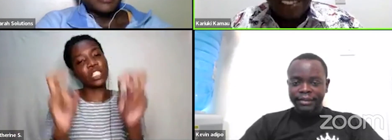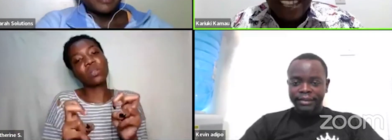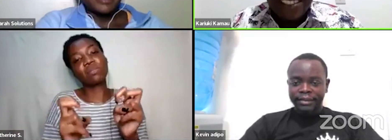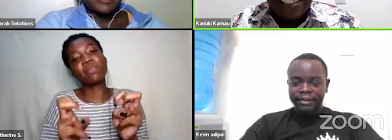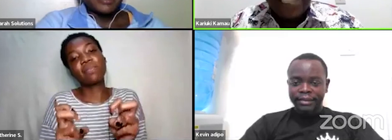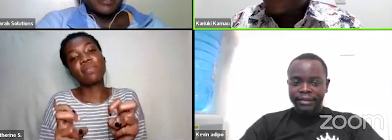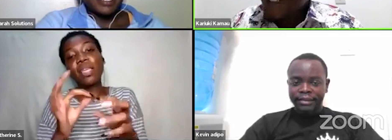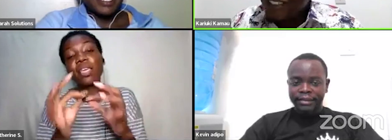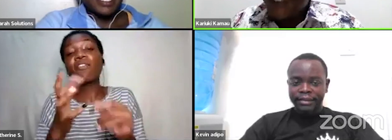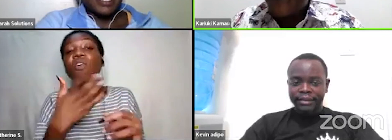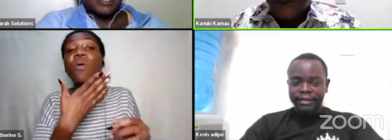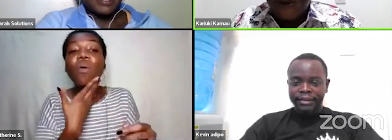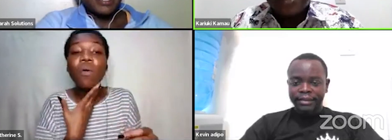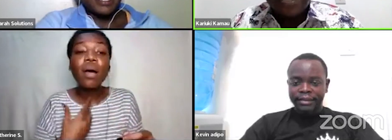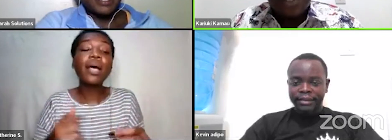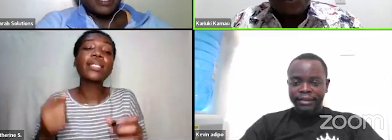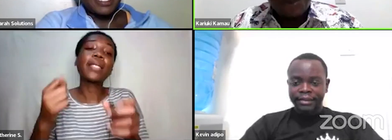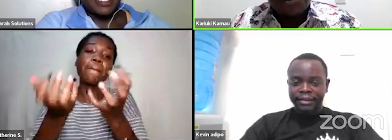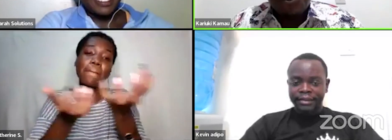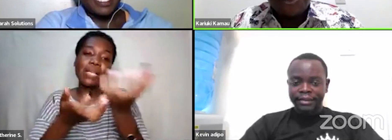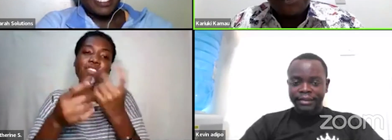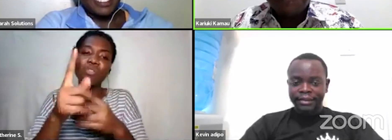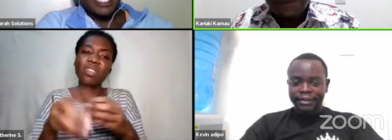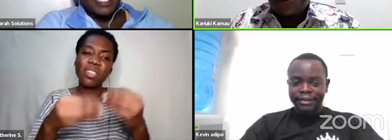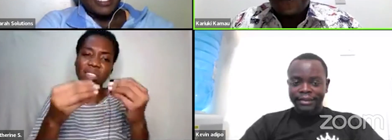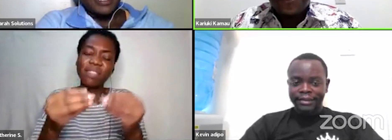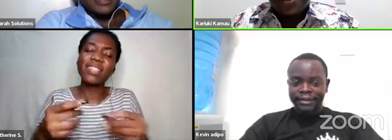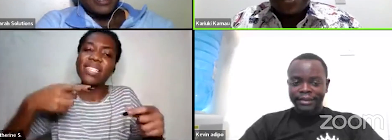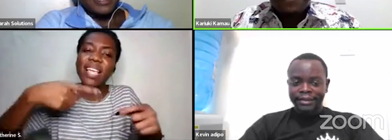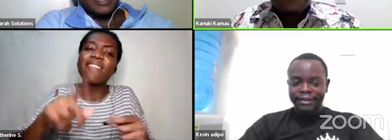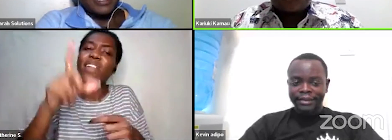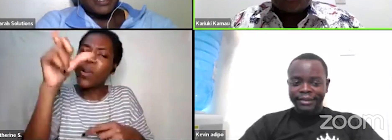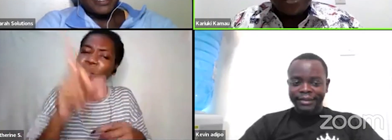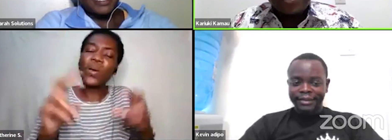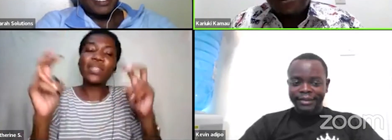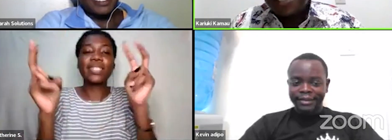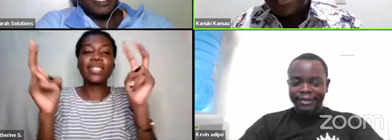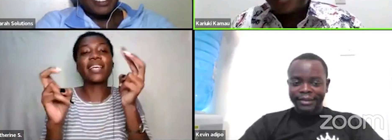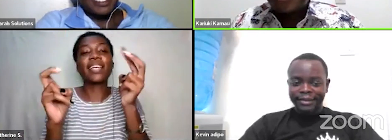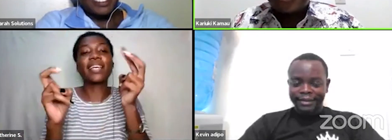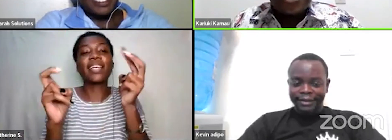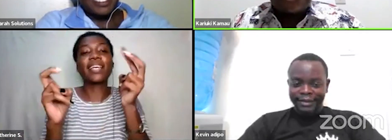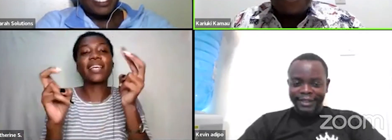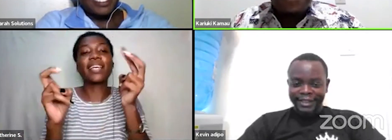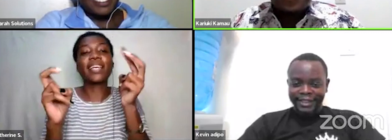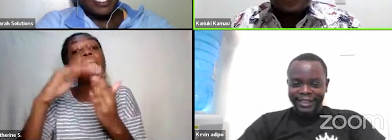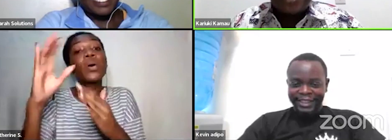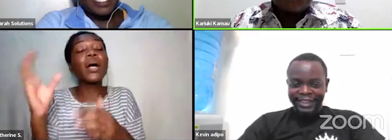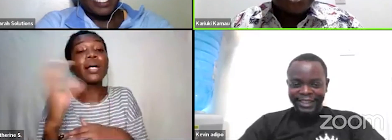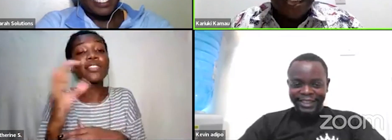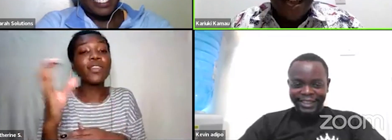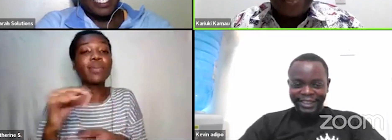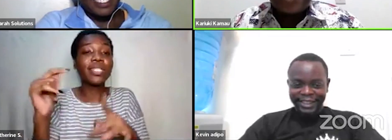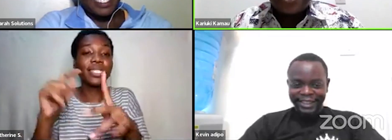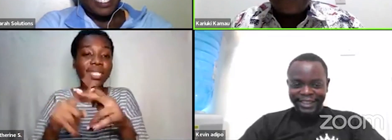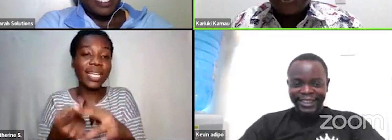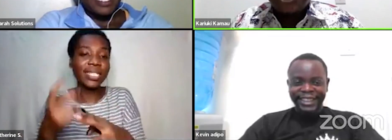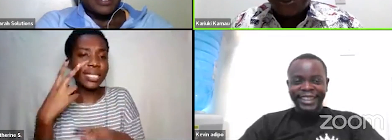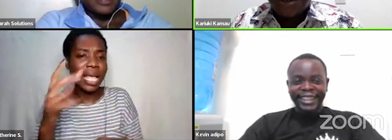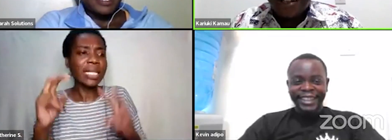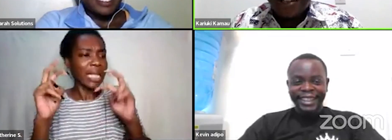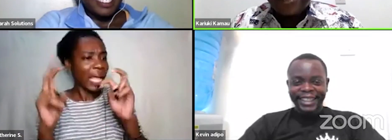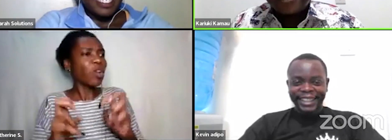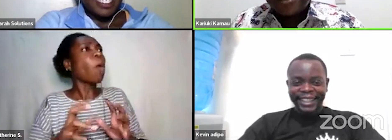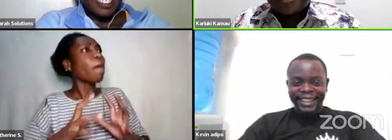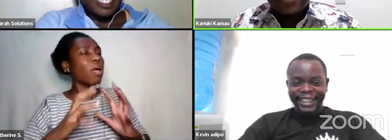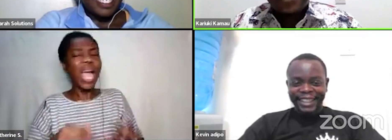do business, give yourself the lowest title possible. When people, most customers start seeing your big titles there, they avoid